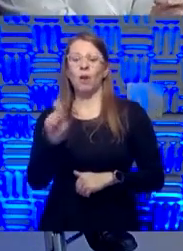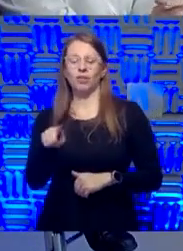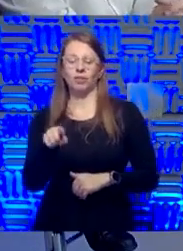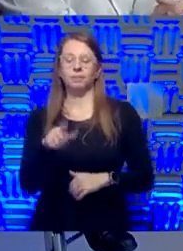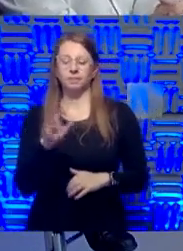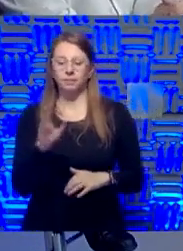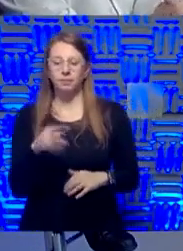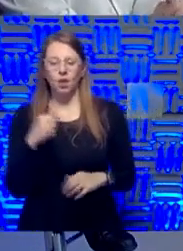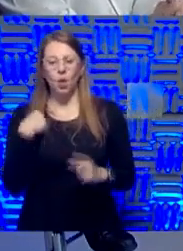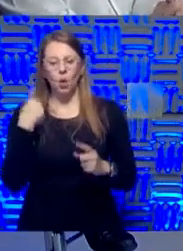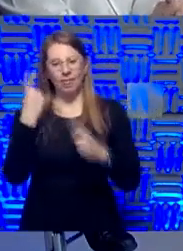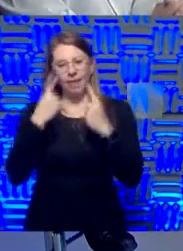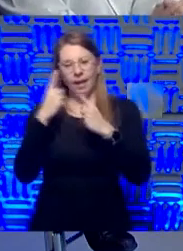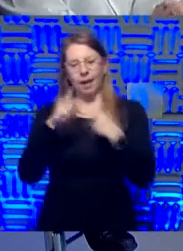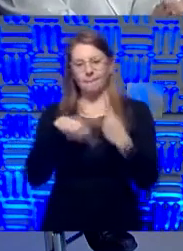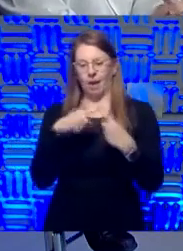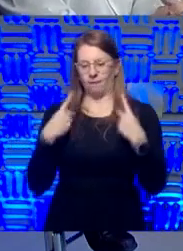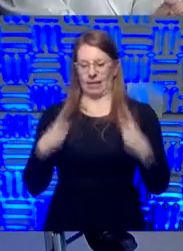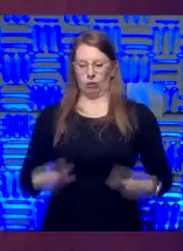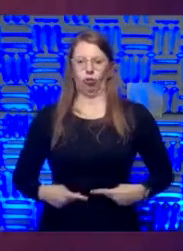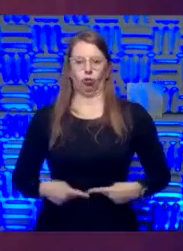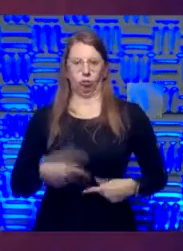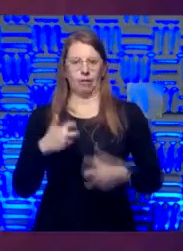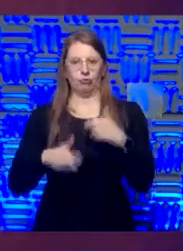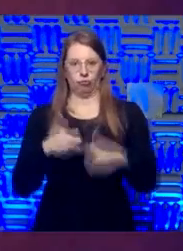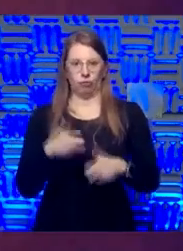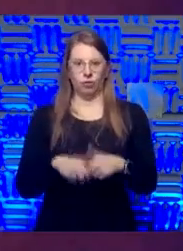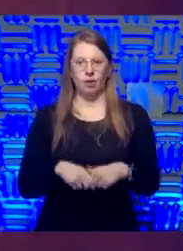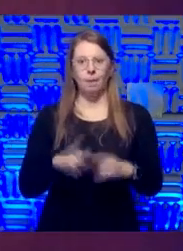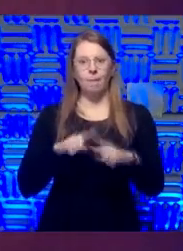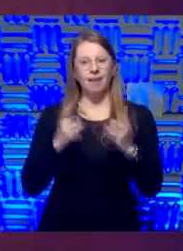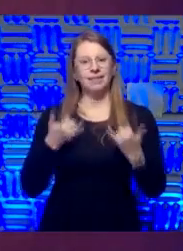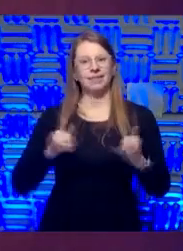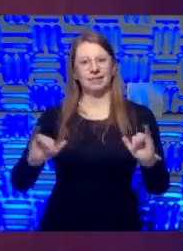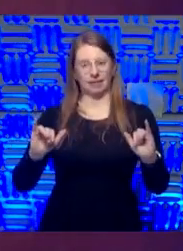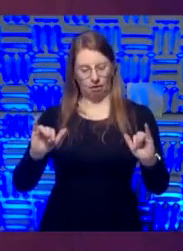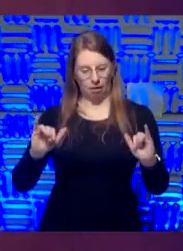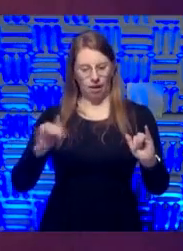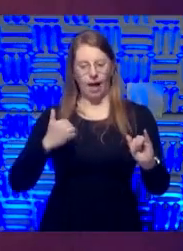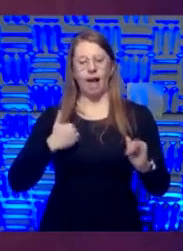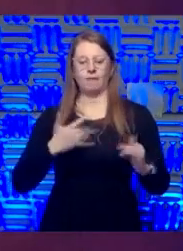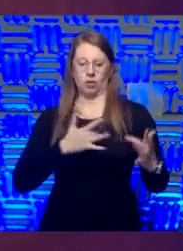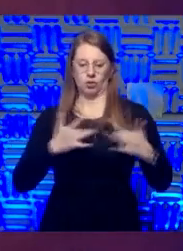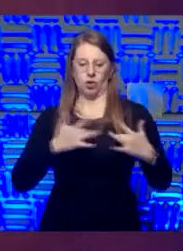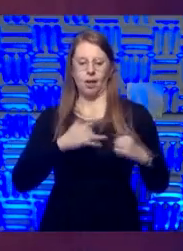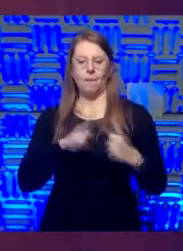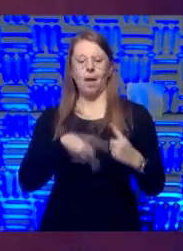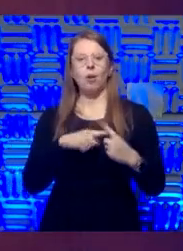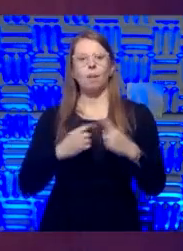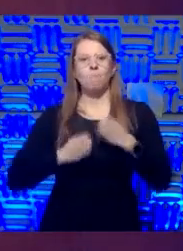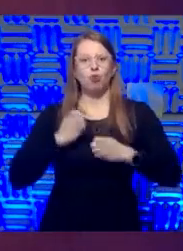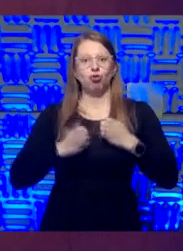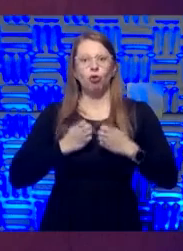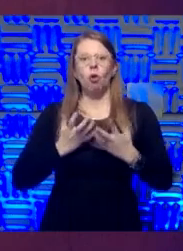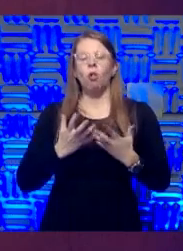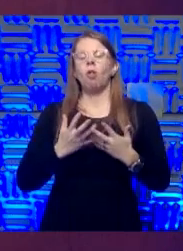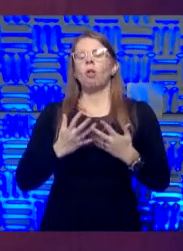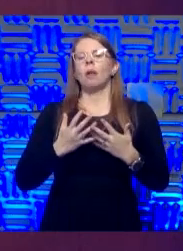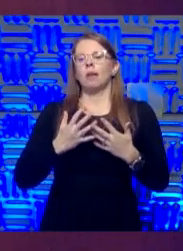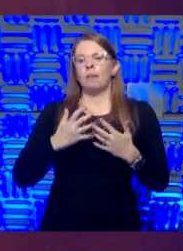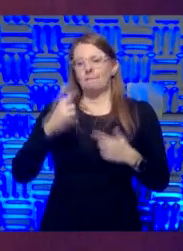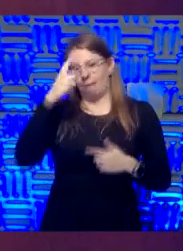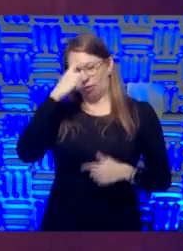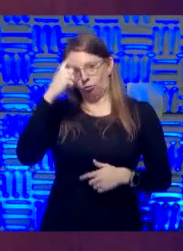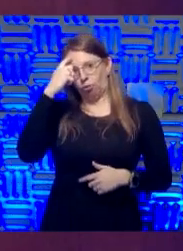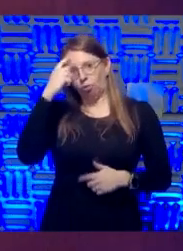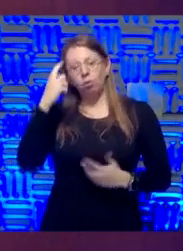we think about the physical issues, obviously, but I still have concern about the emotional and mental issues that youth and